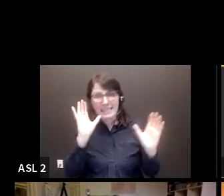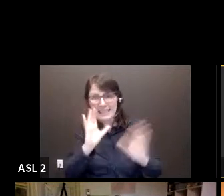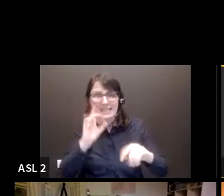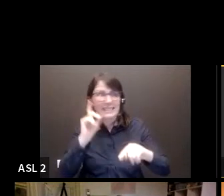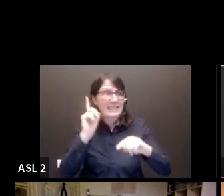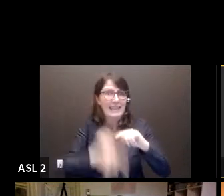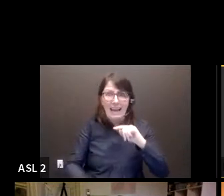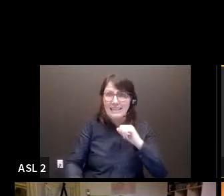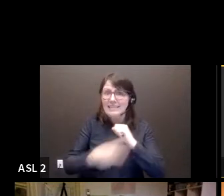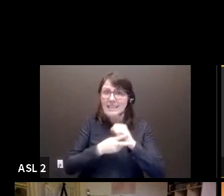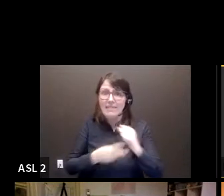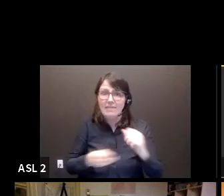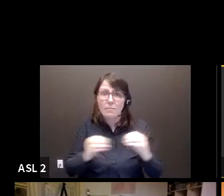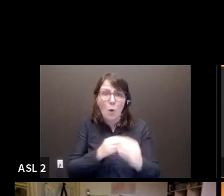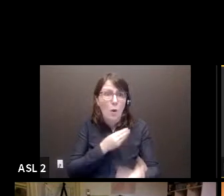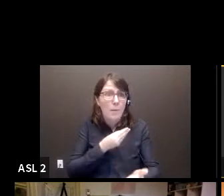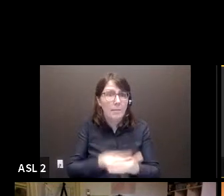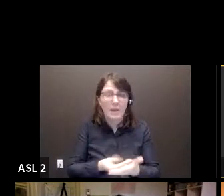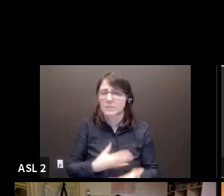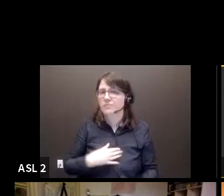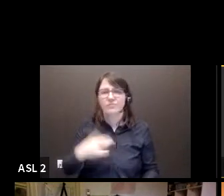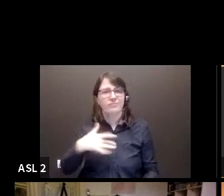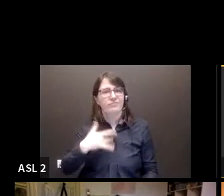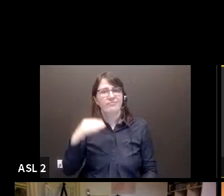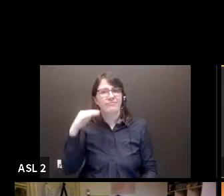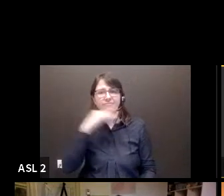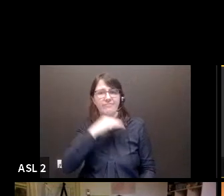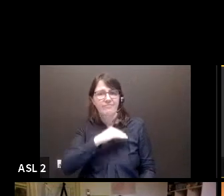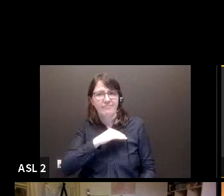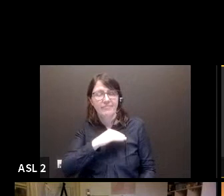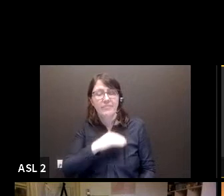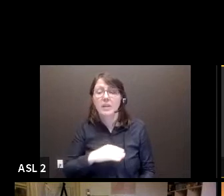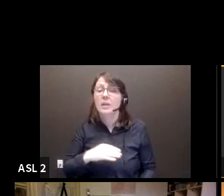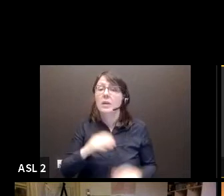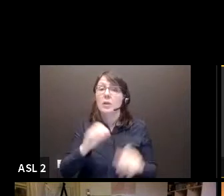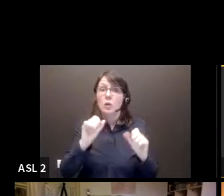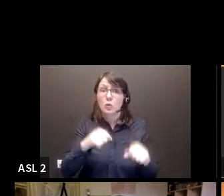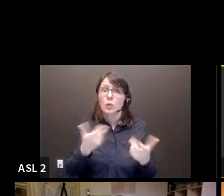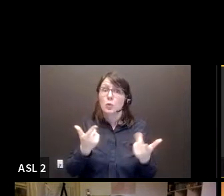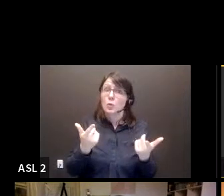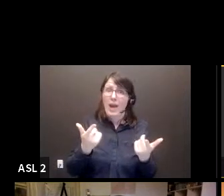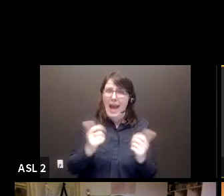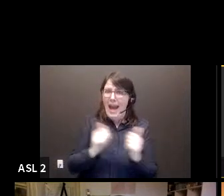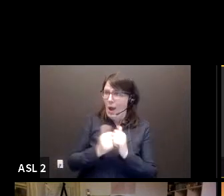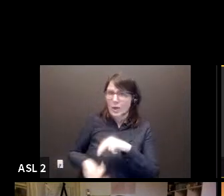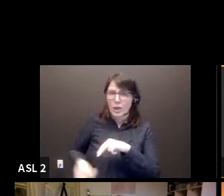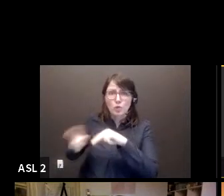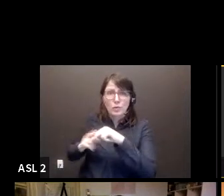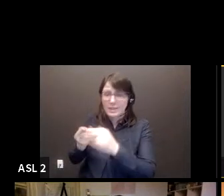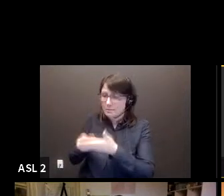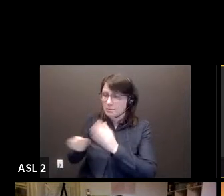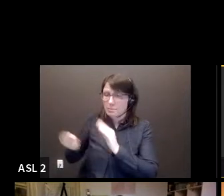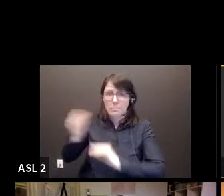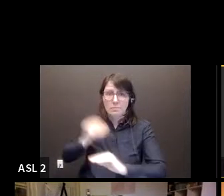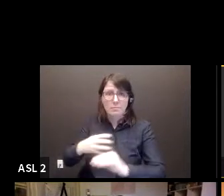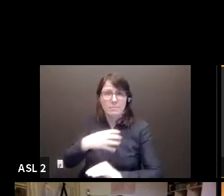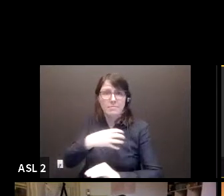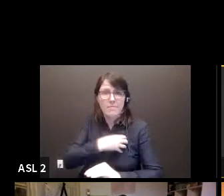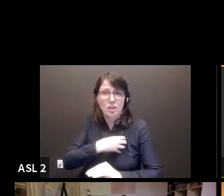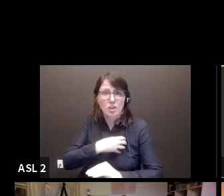the budget it is also inconceivable to increase the funding to police when other city services remain so